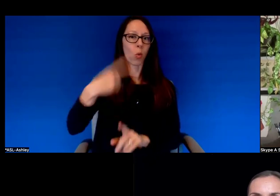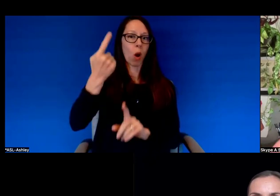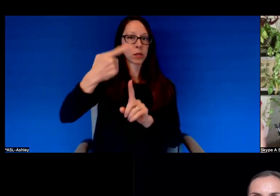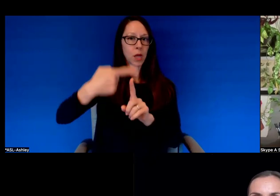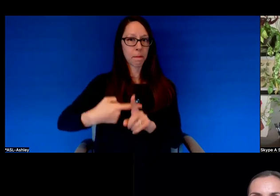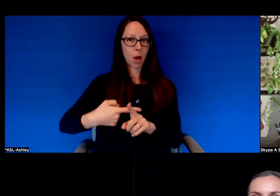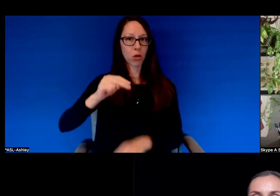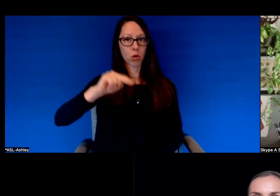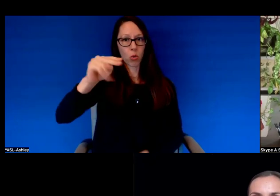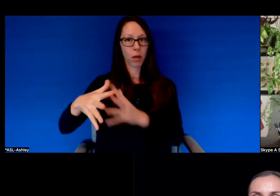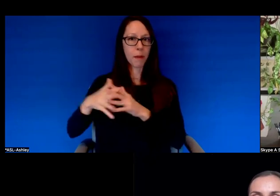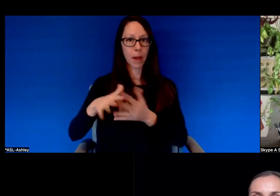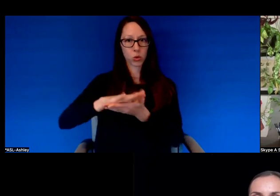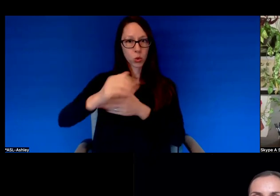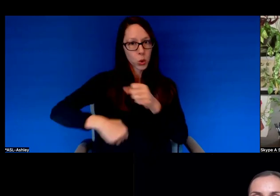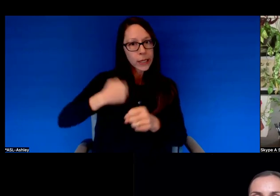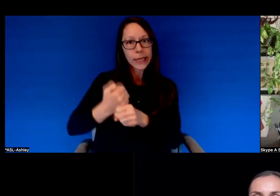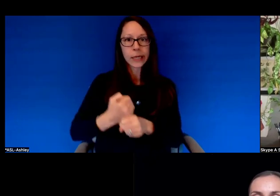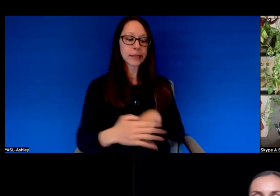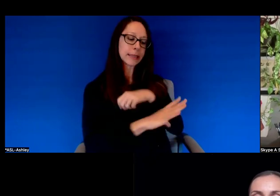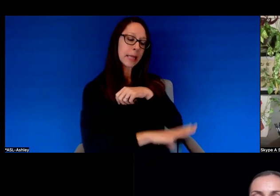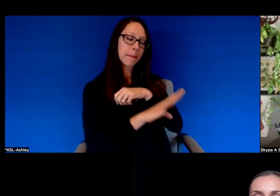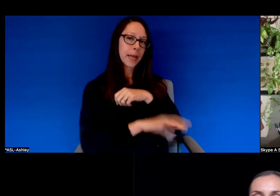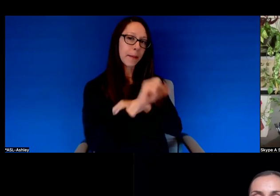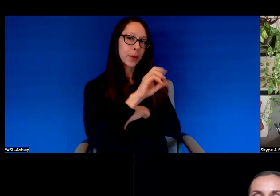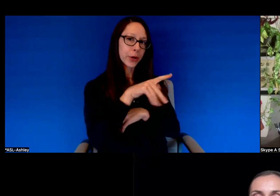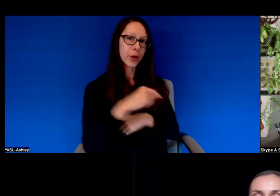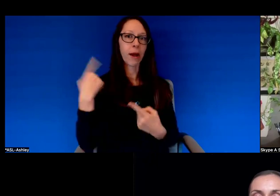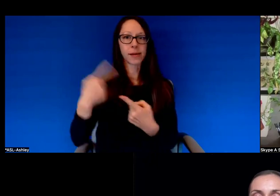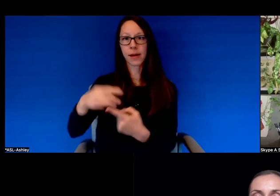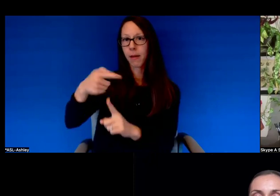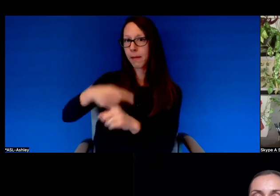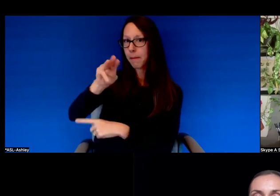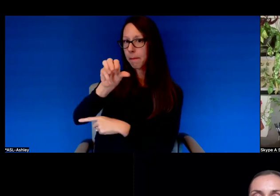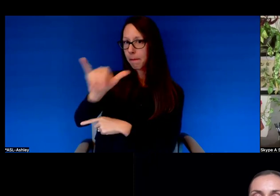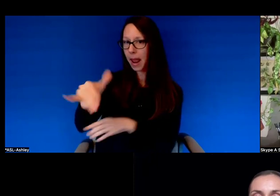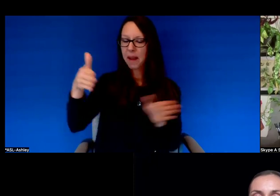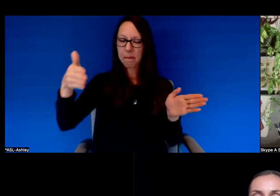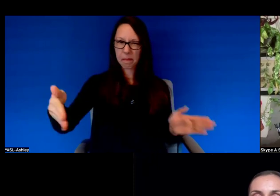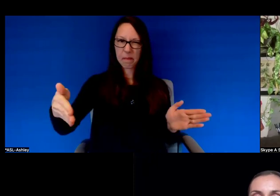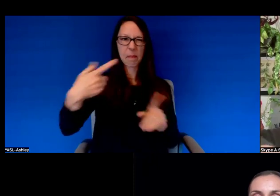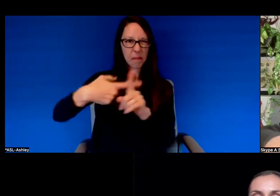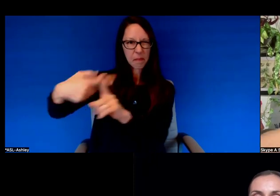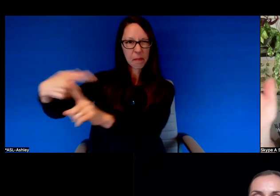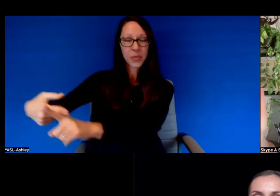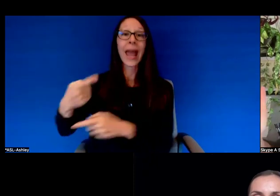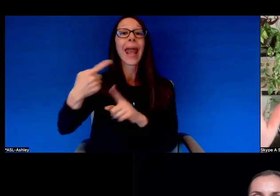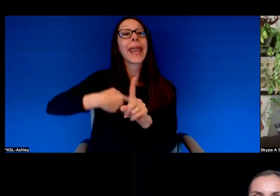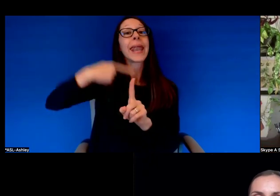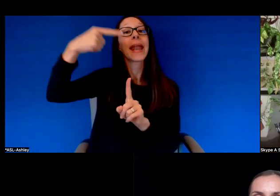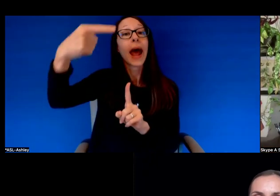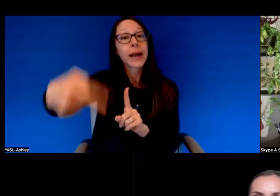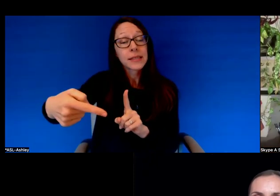so from September to about May. Next month, we're going to be talking about how to use the variety